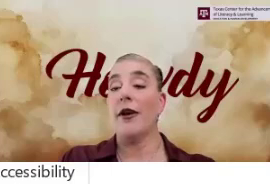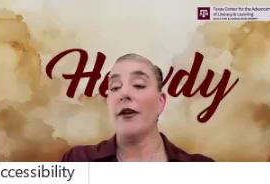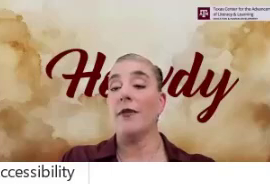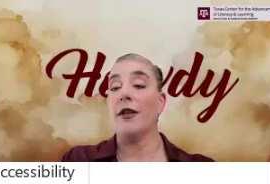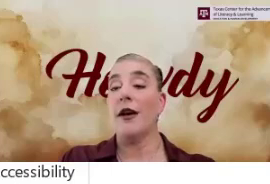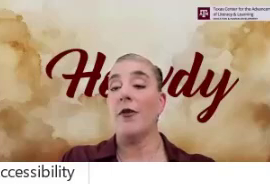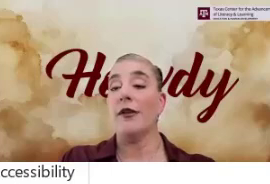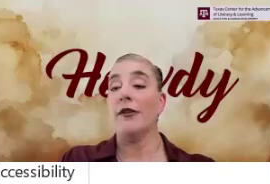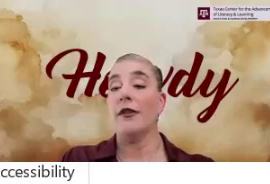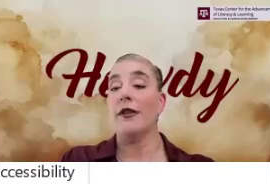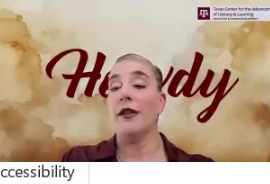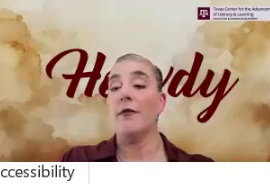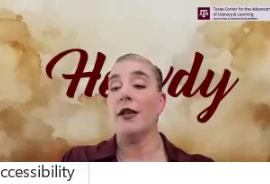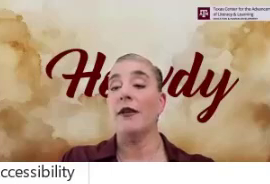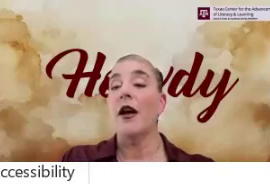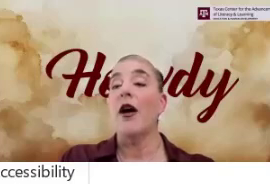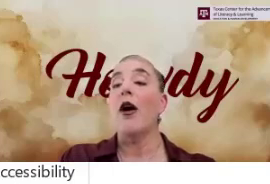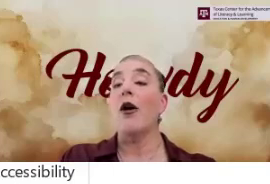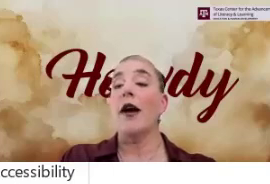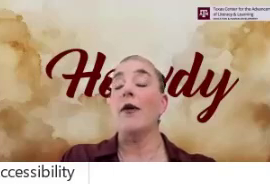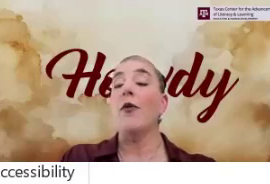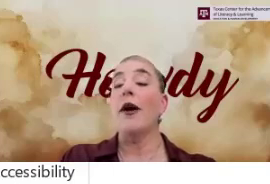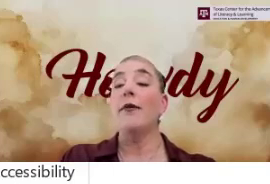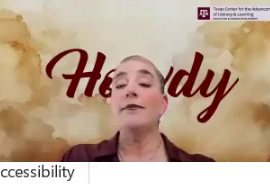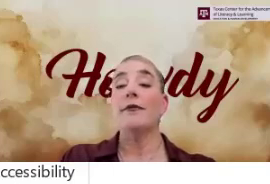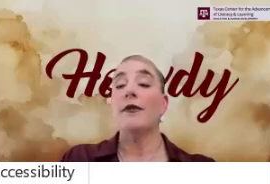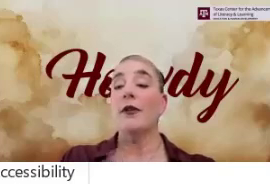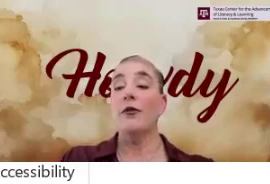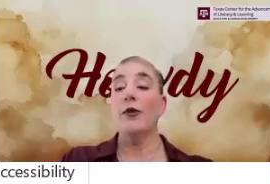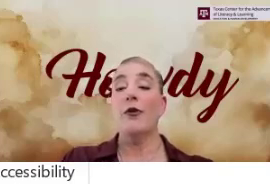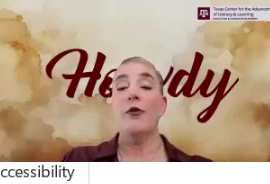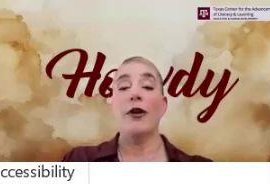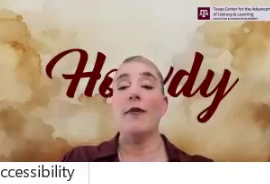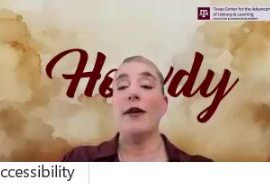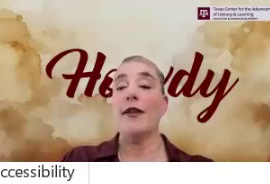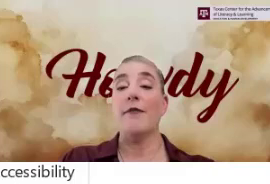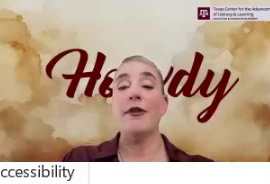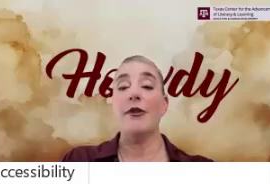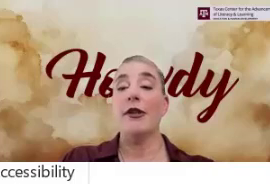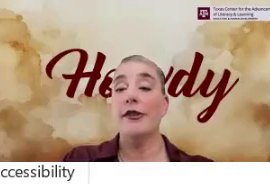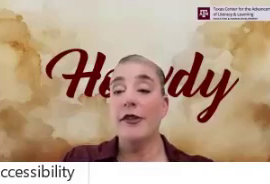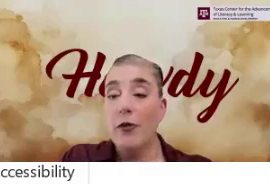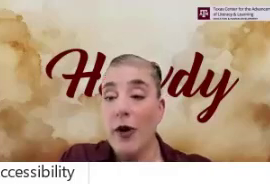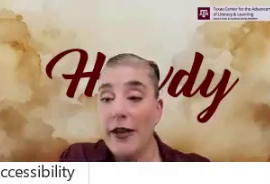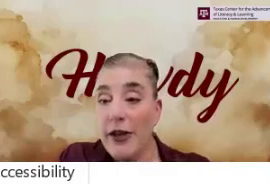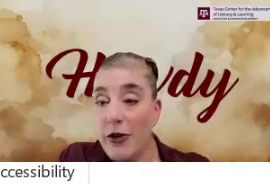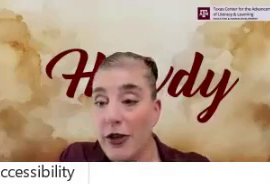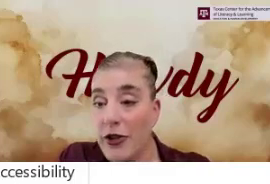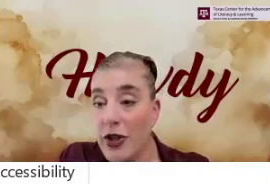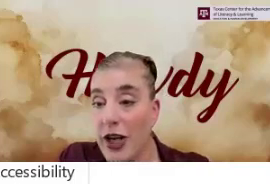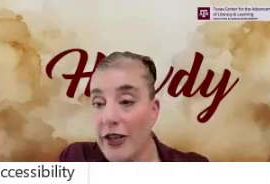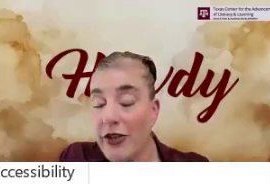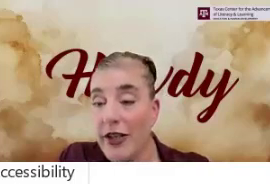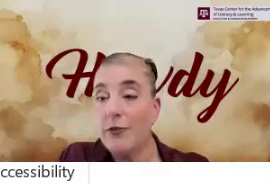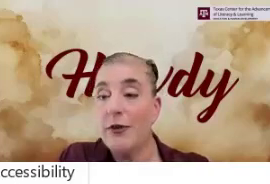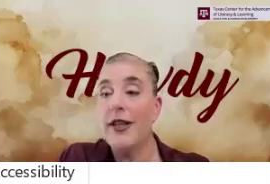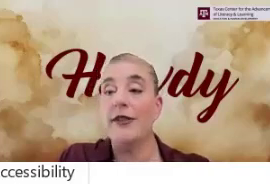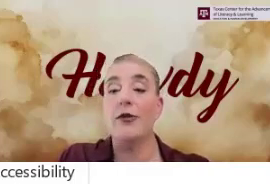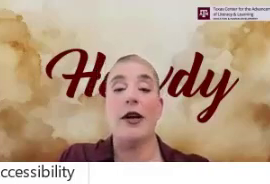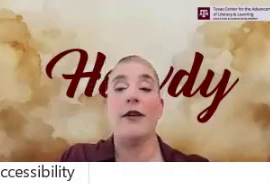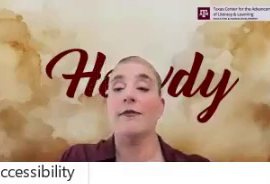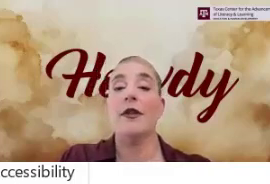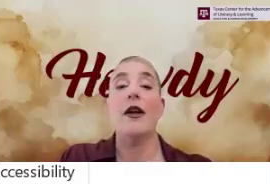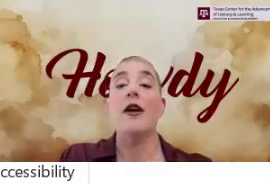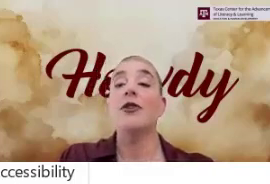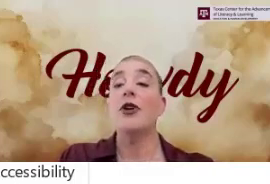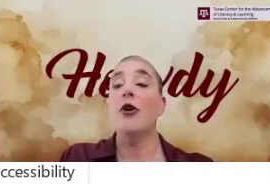make a liar out of me now. Why isn't it letting me? All right, well, we won't worry about that, but there is some way that you can change these, but